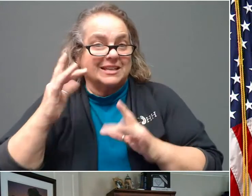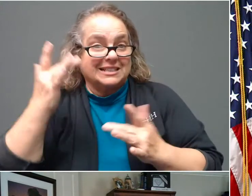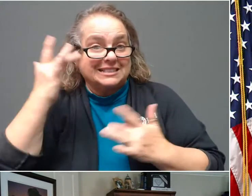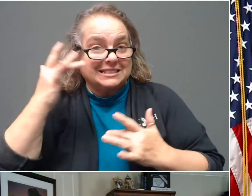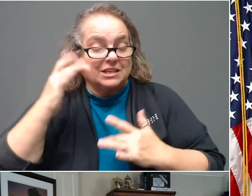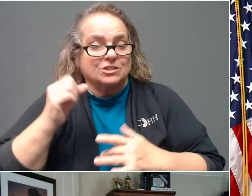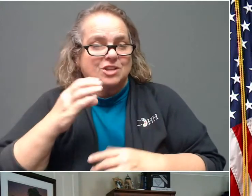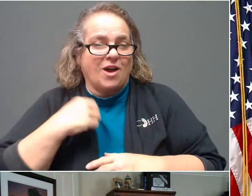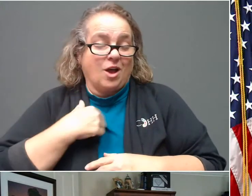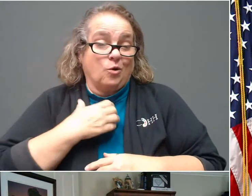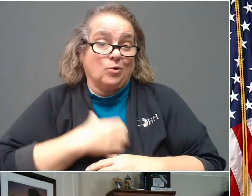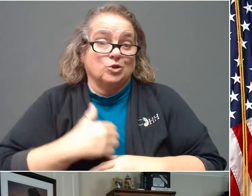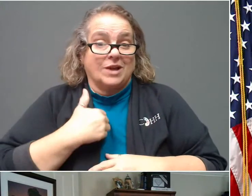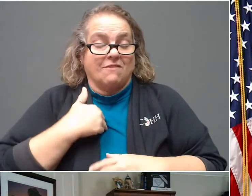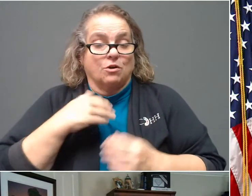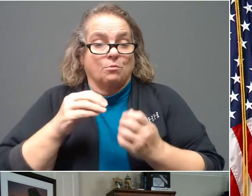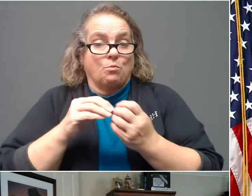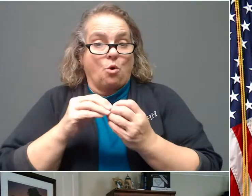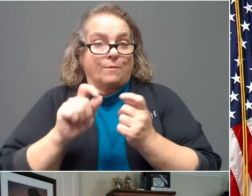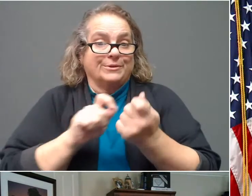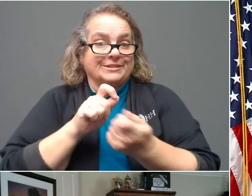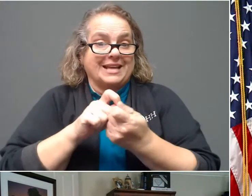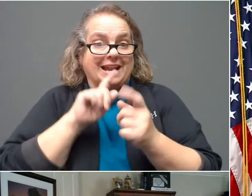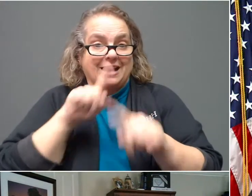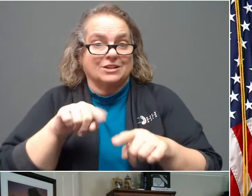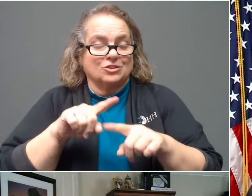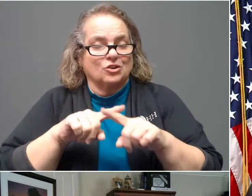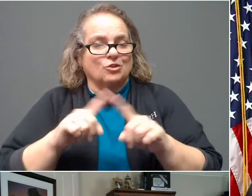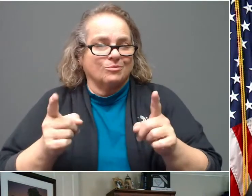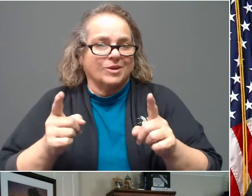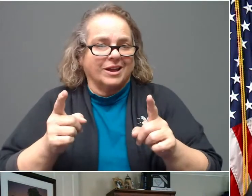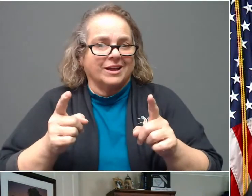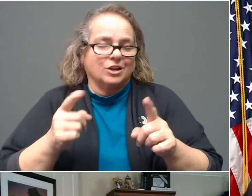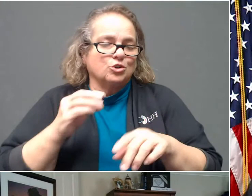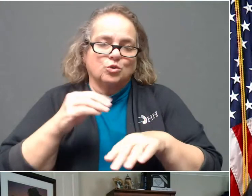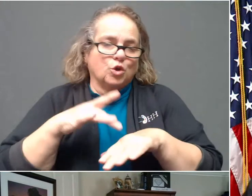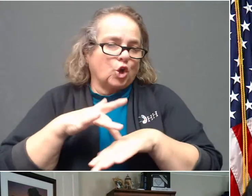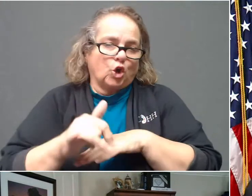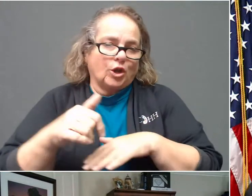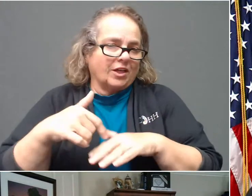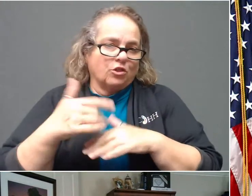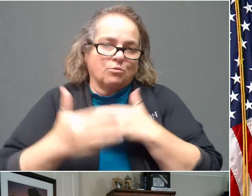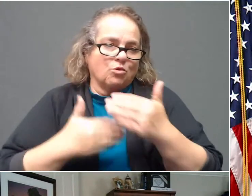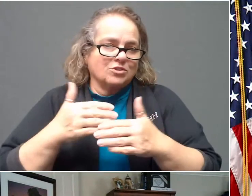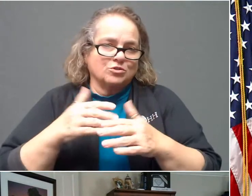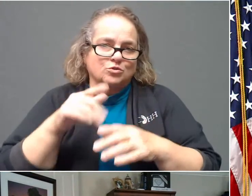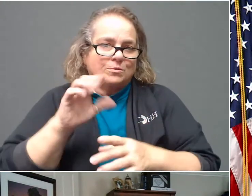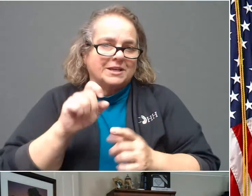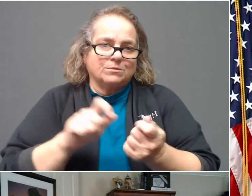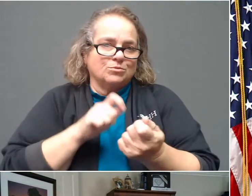more precise answer for you, but it's probably just simply way too early in the process to be precise.